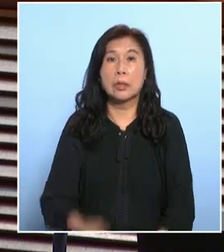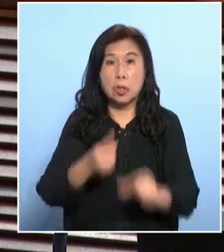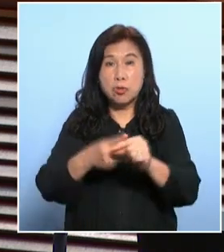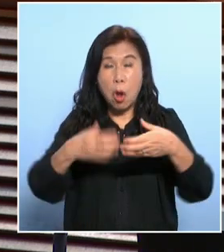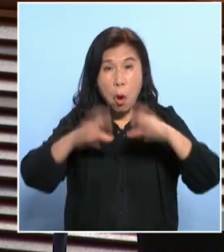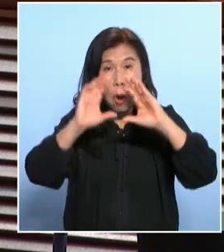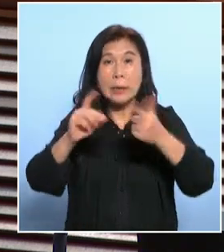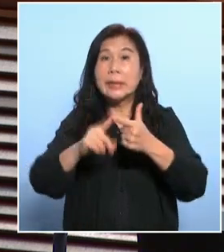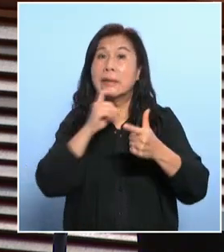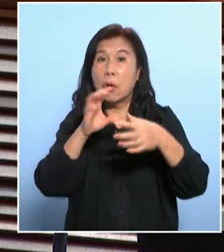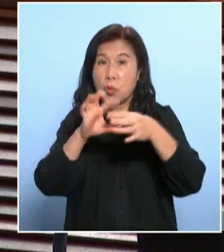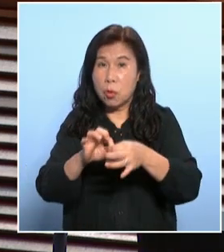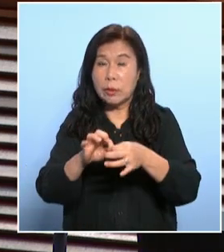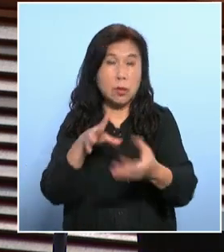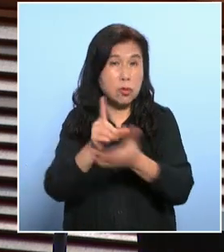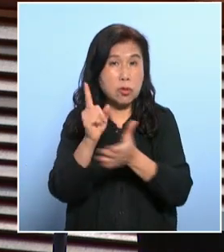would